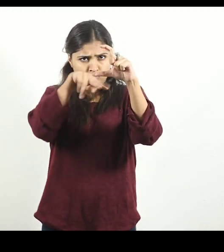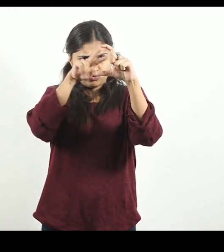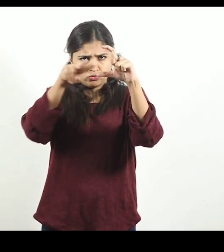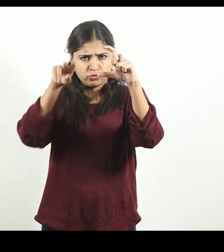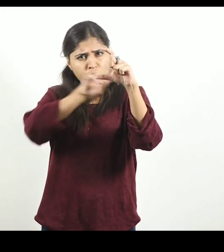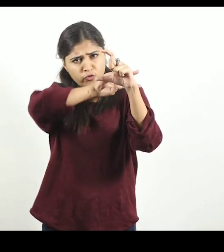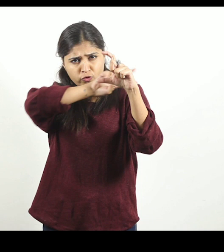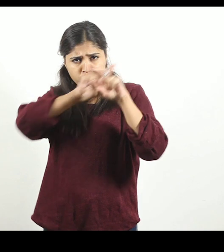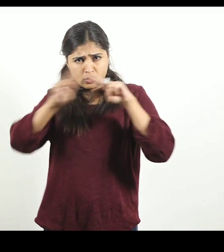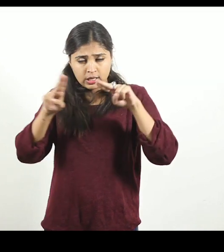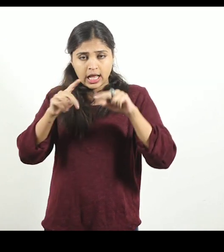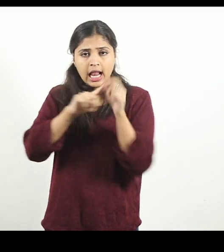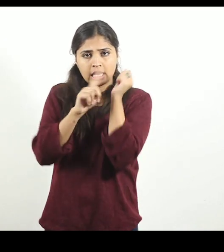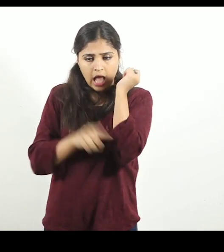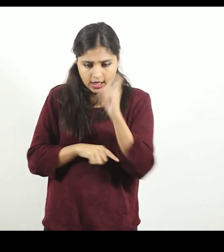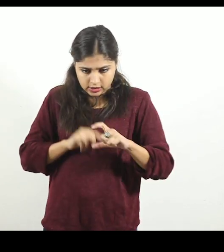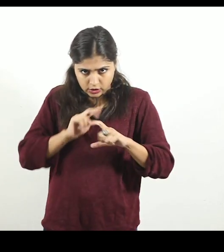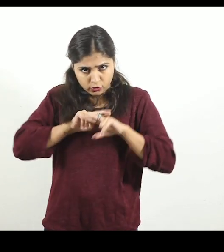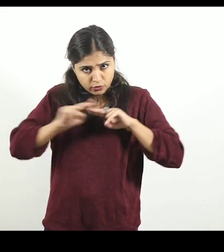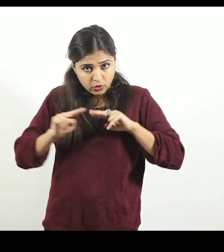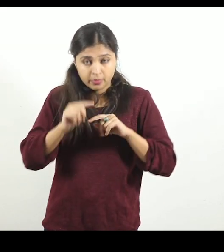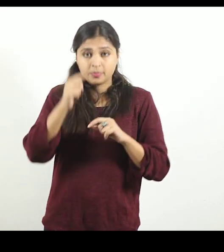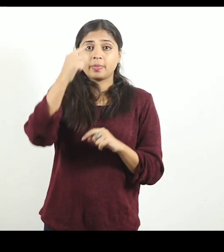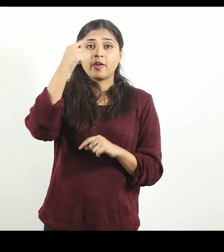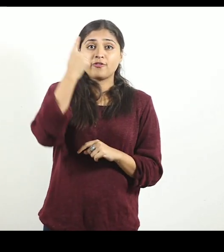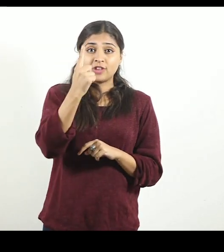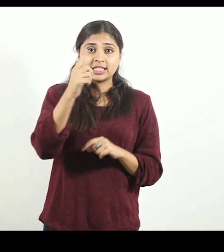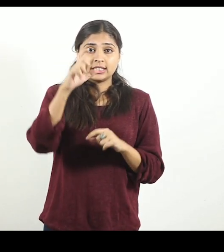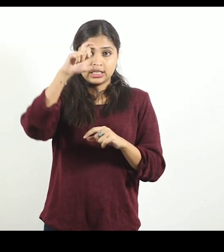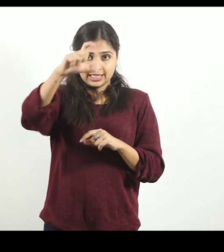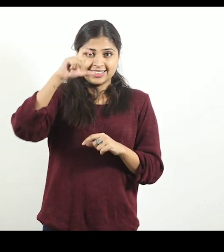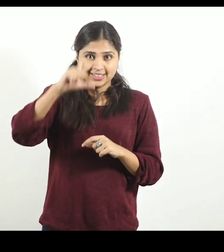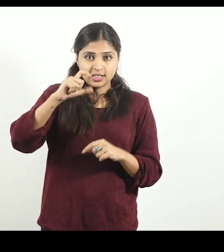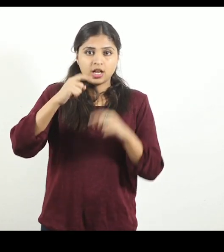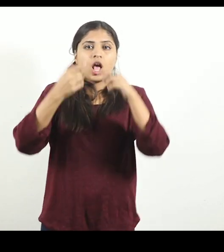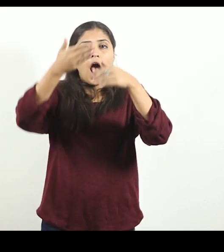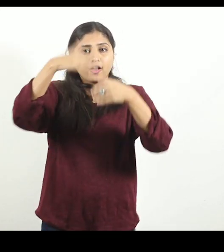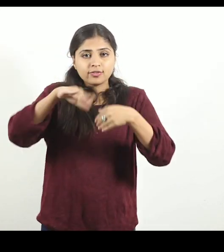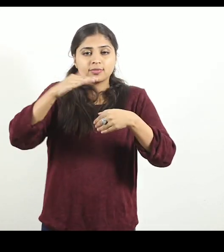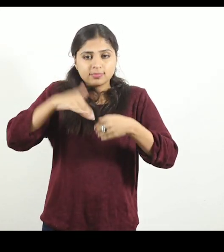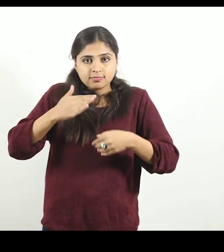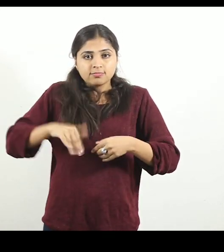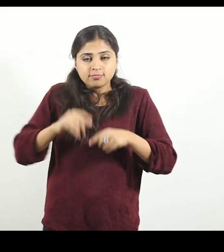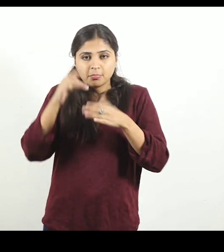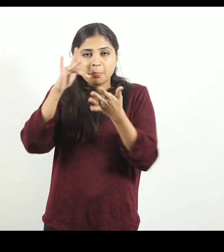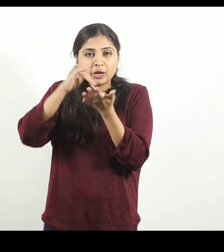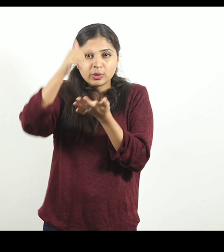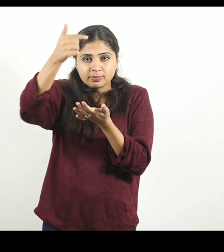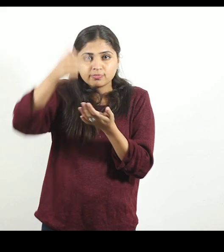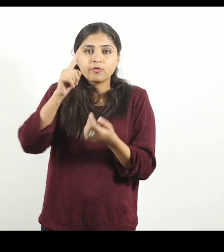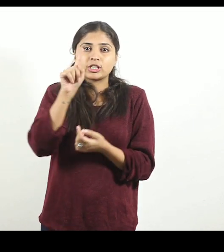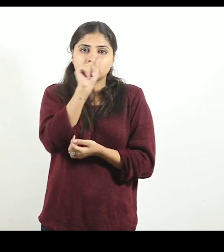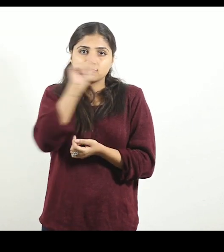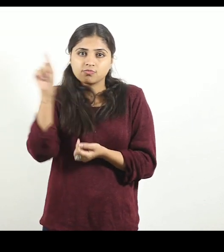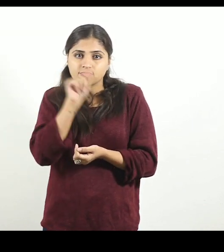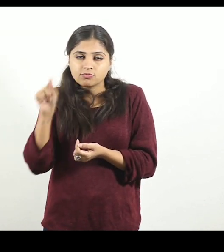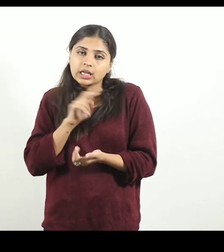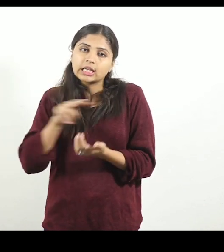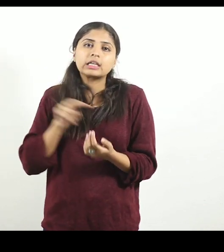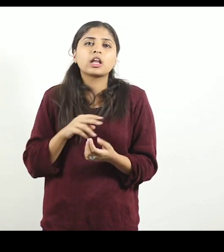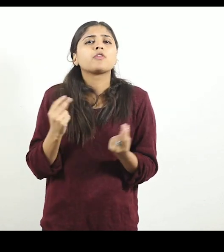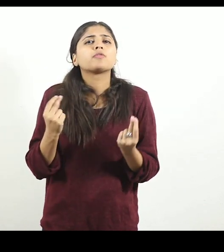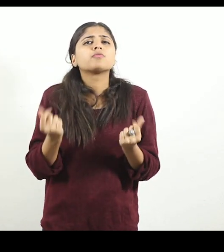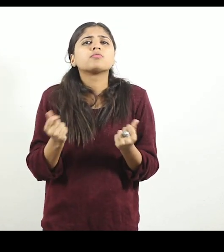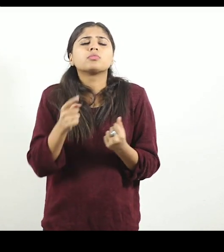to read the entire first paragraph, the entire last paragraph, and read the first sentence of each additional paragraph in